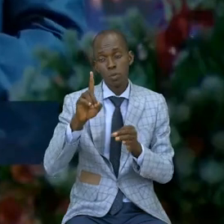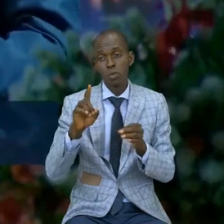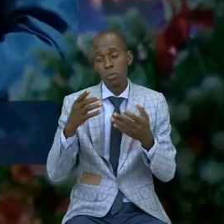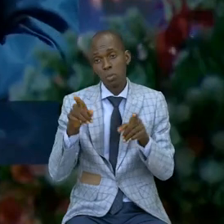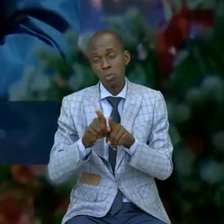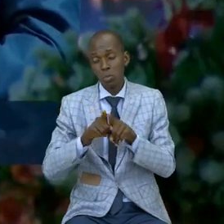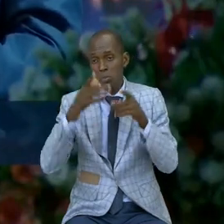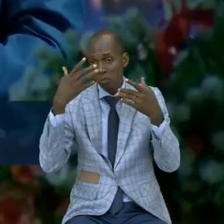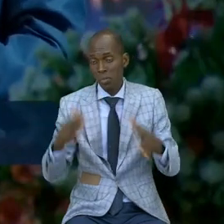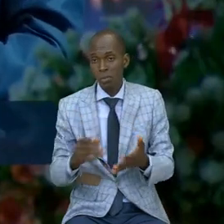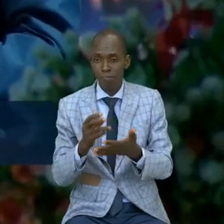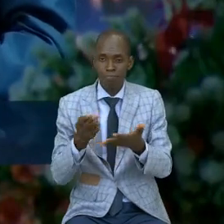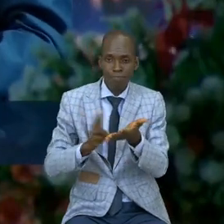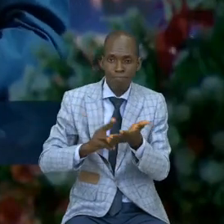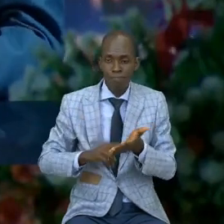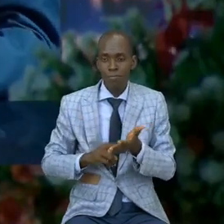Counselor, don't waste time.